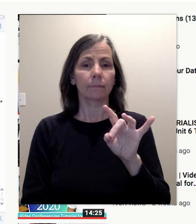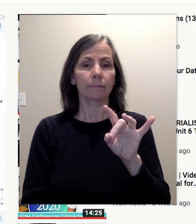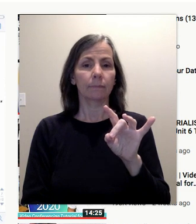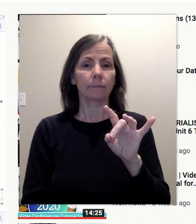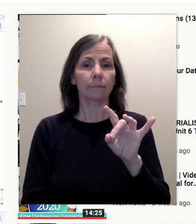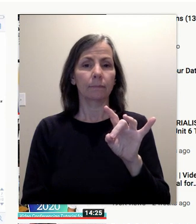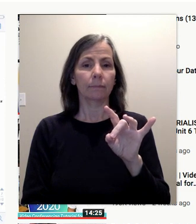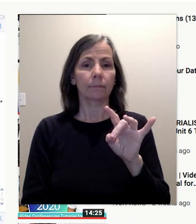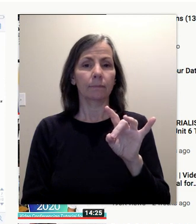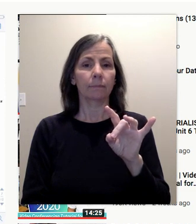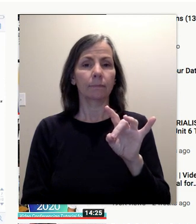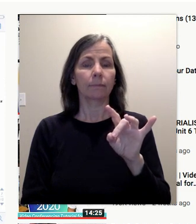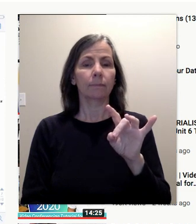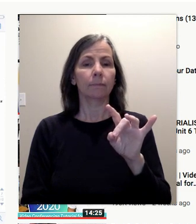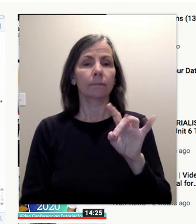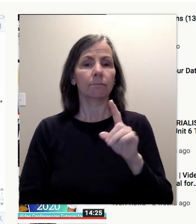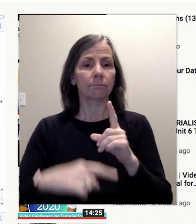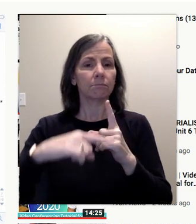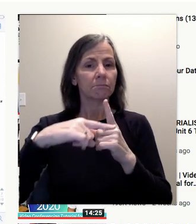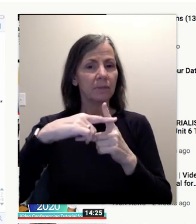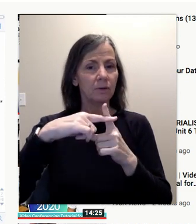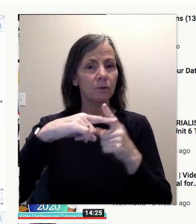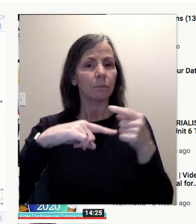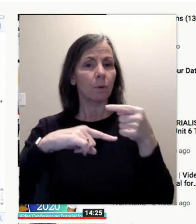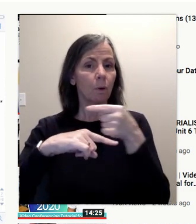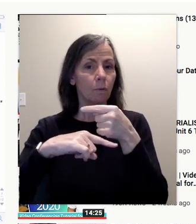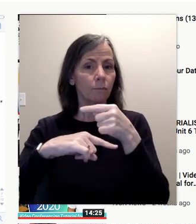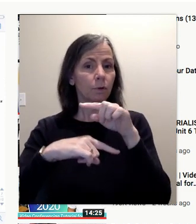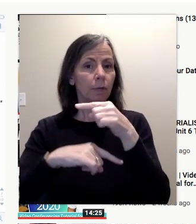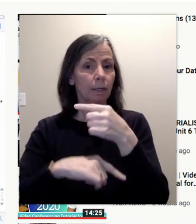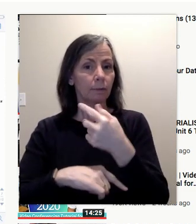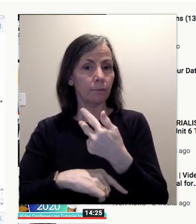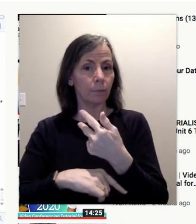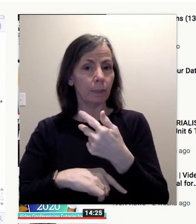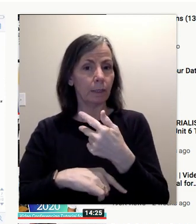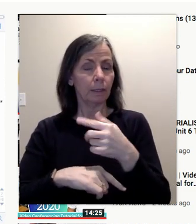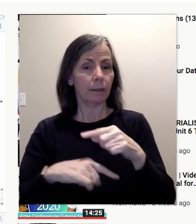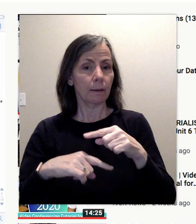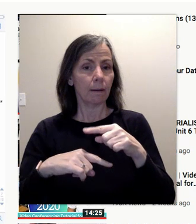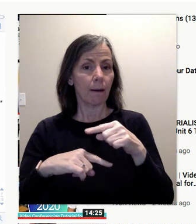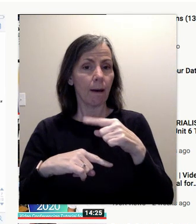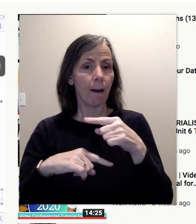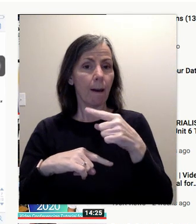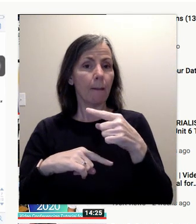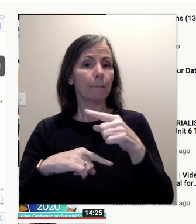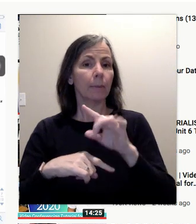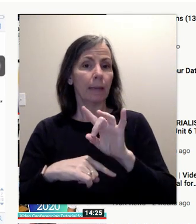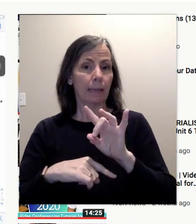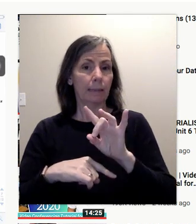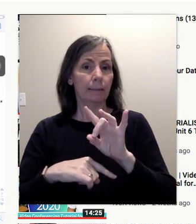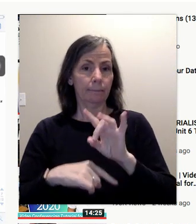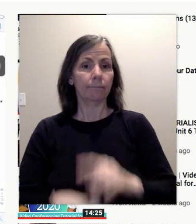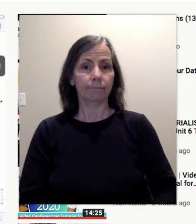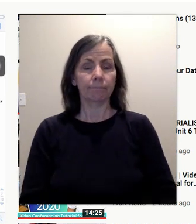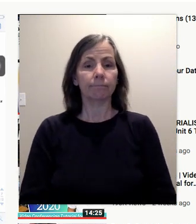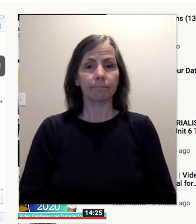So we're going to start at -3 and go up to 8.